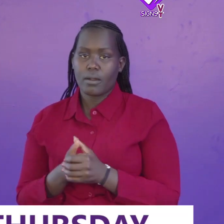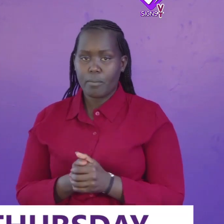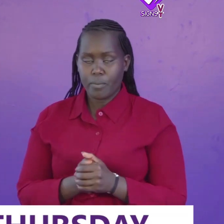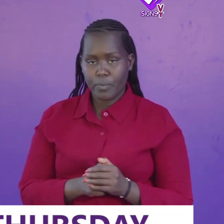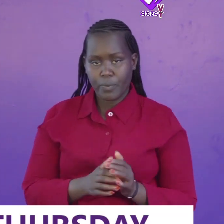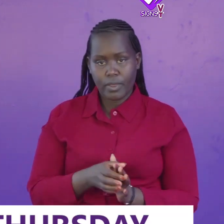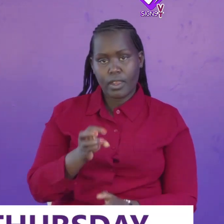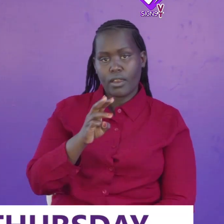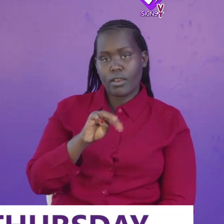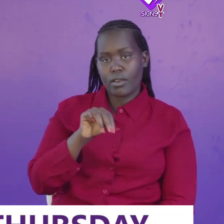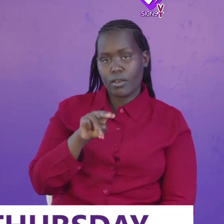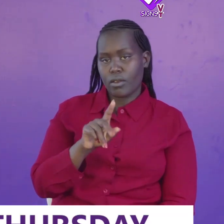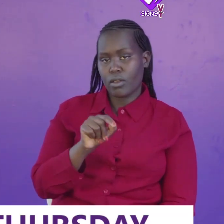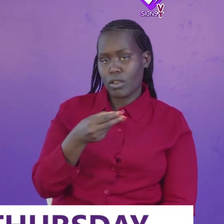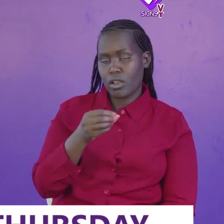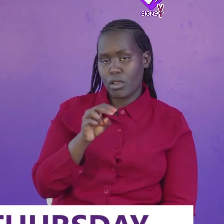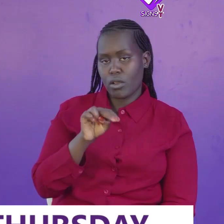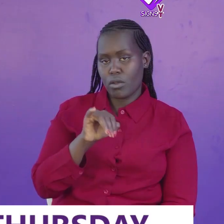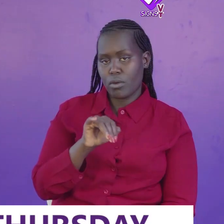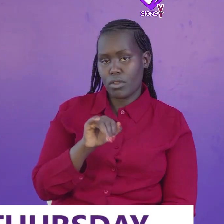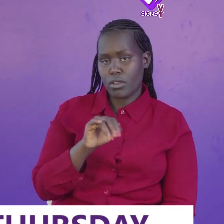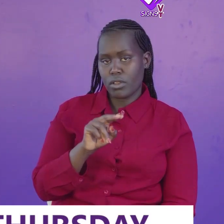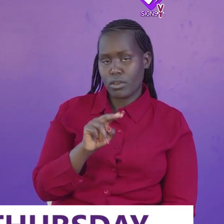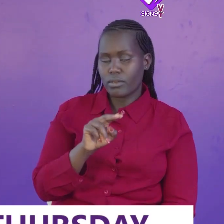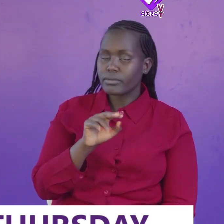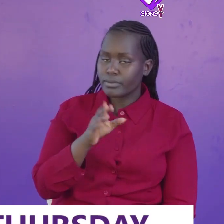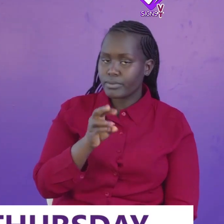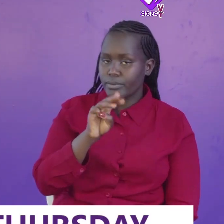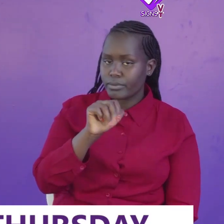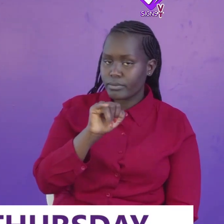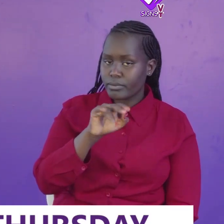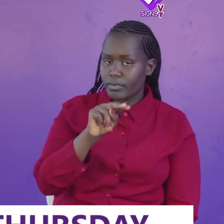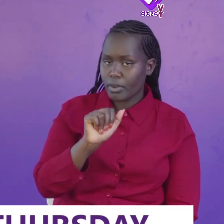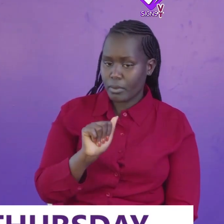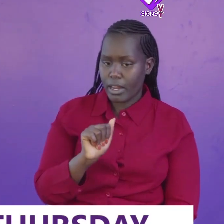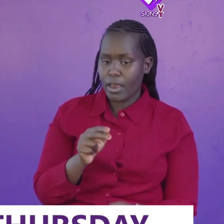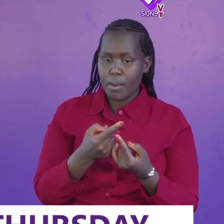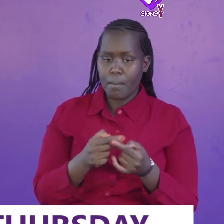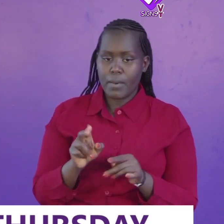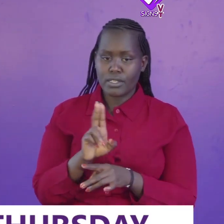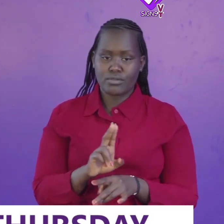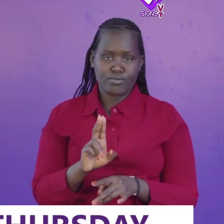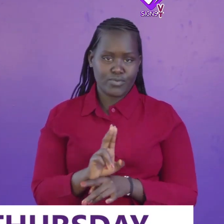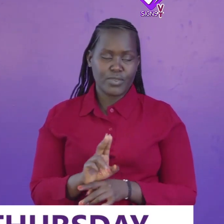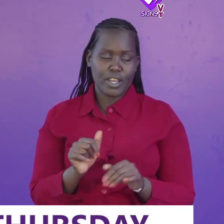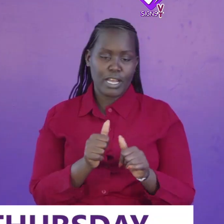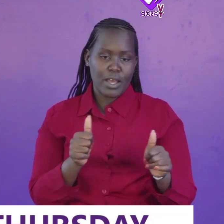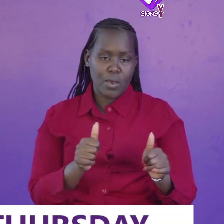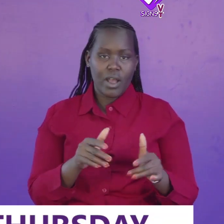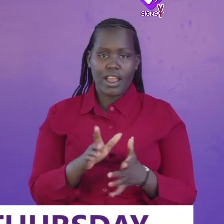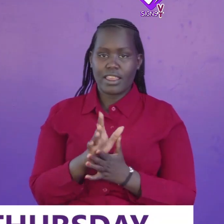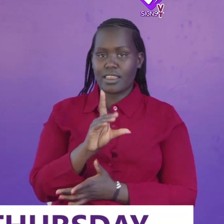tu ni Muthoni Maina. Kila mahali, sinanga story mob. But, you know, utilize the DMs.